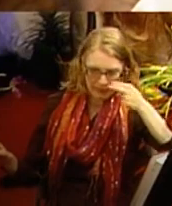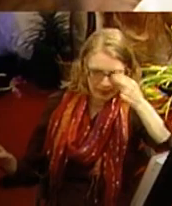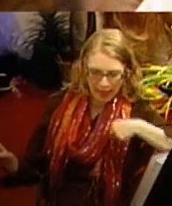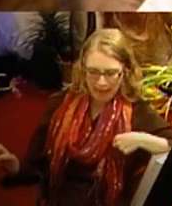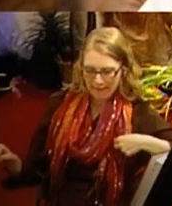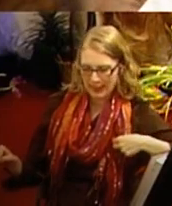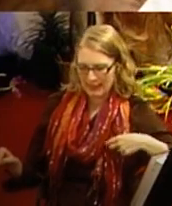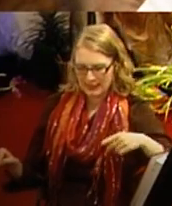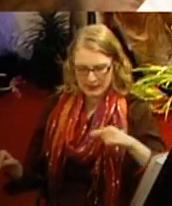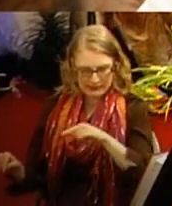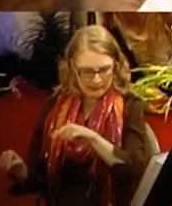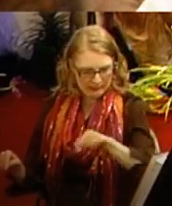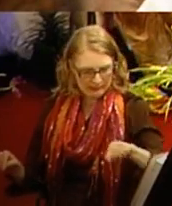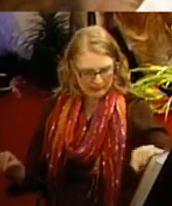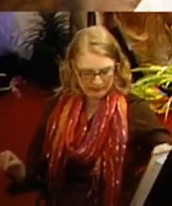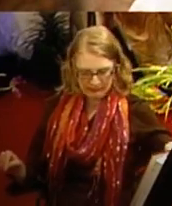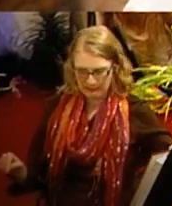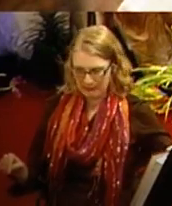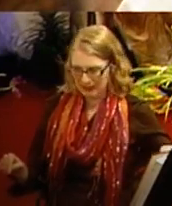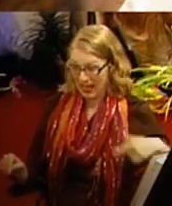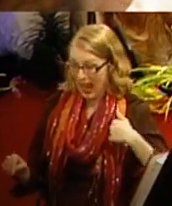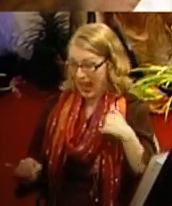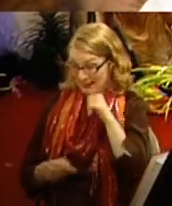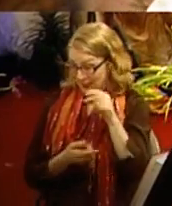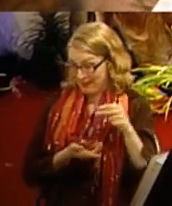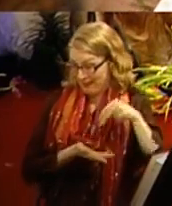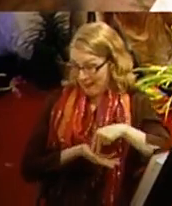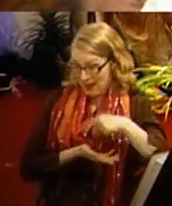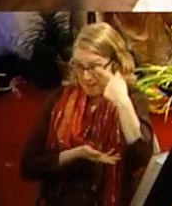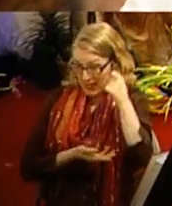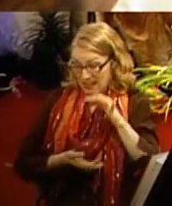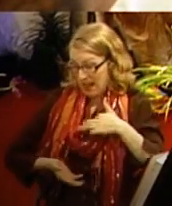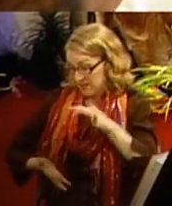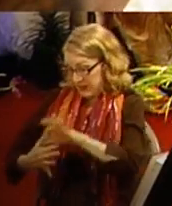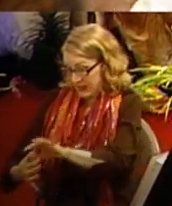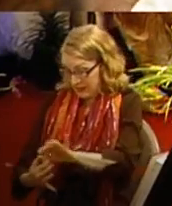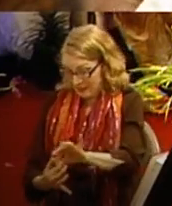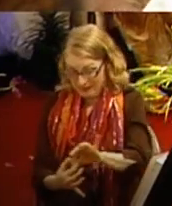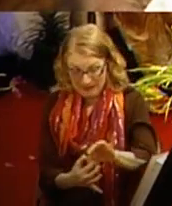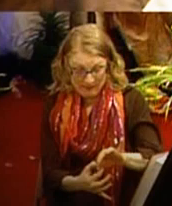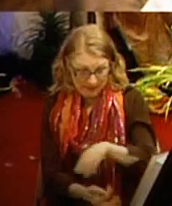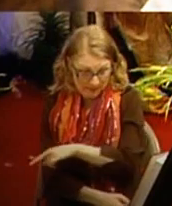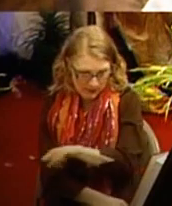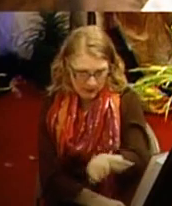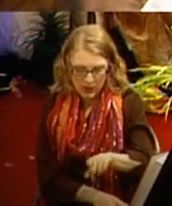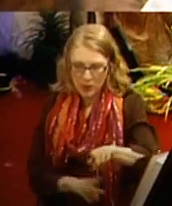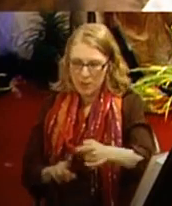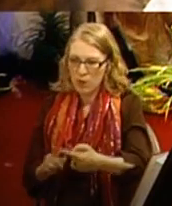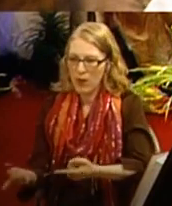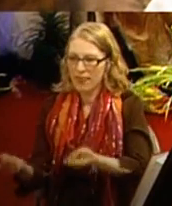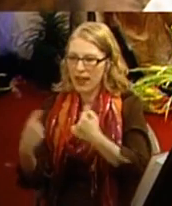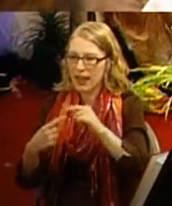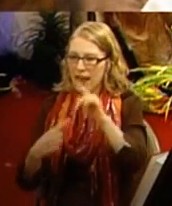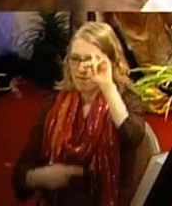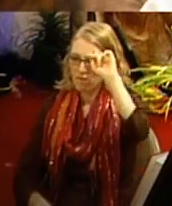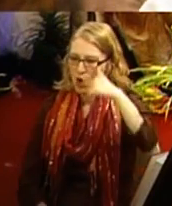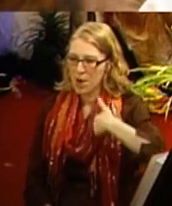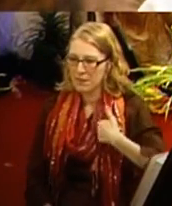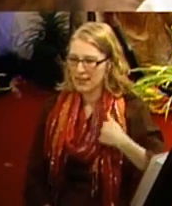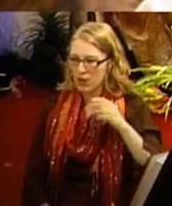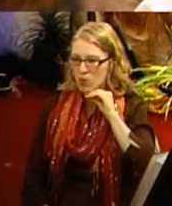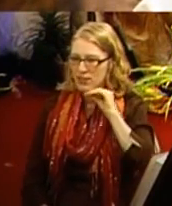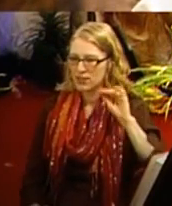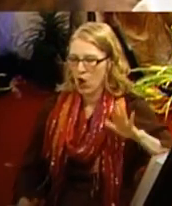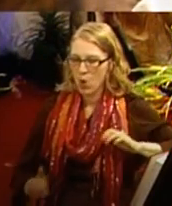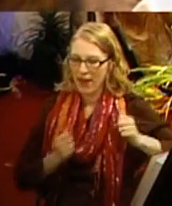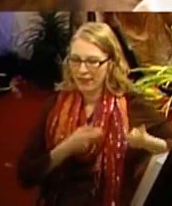came after the union leaders, I didn't stand up. I'm not one of them. And when they came for me, there was nobody left